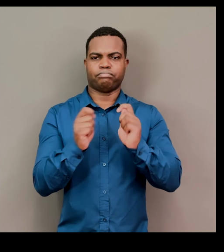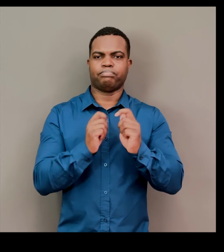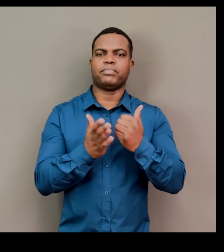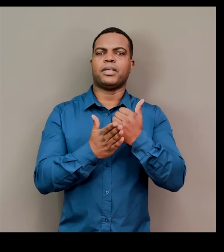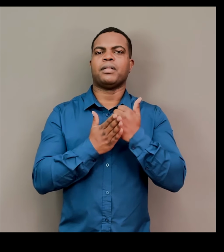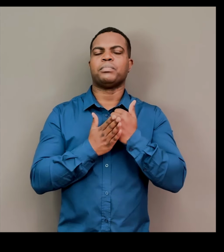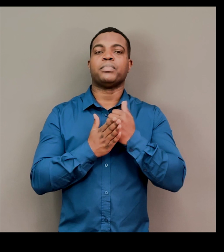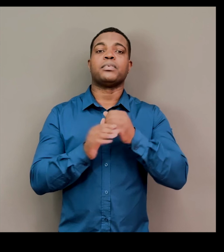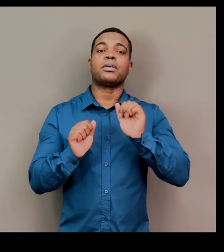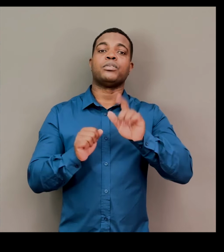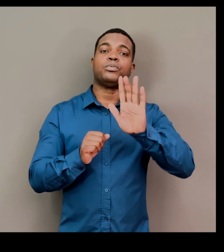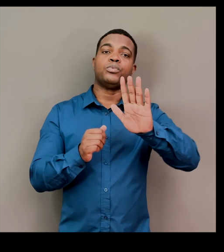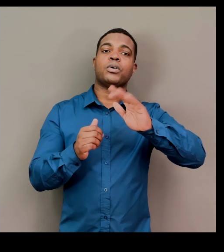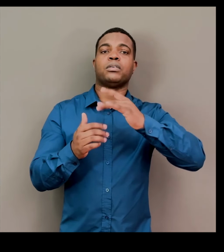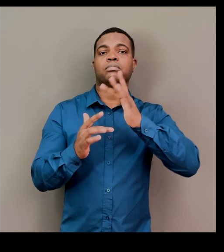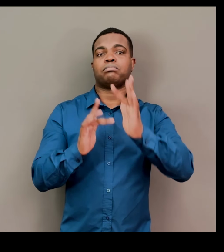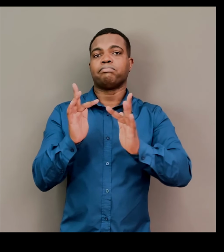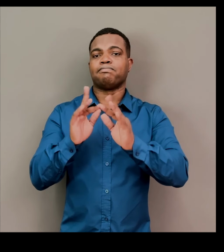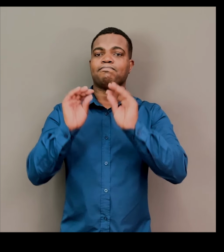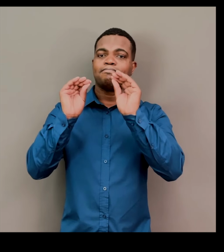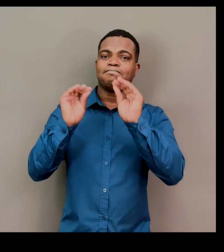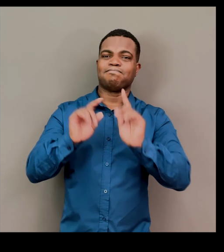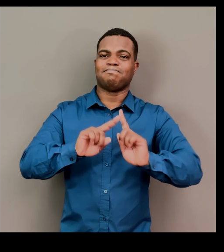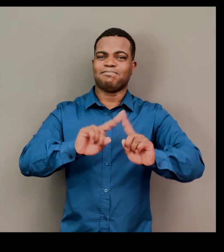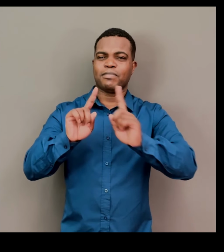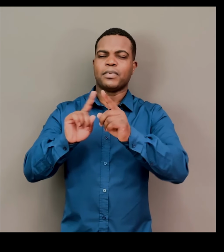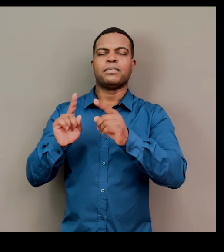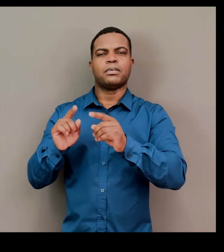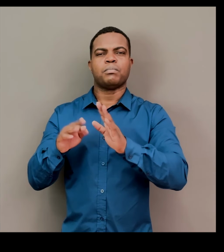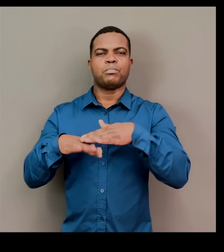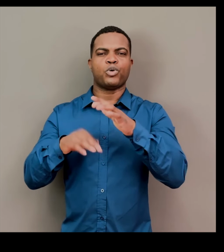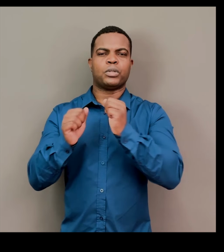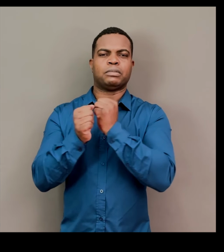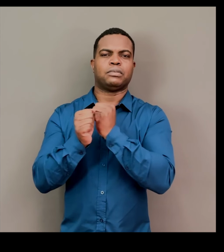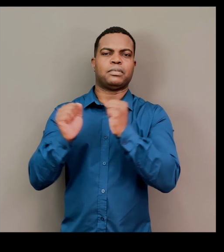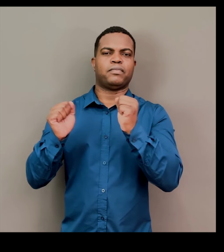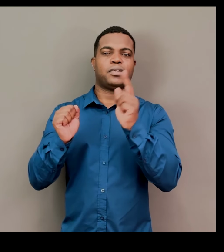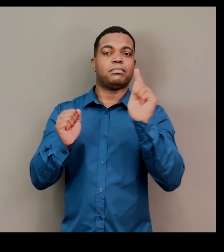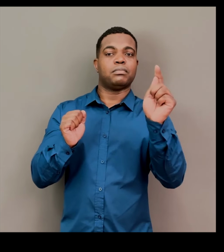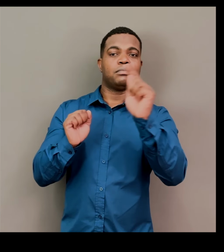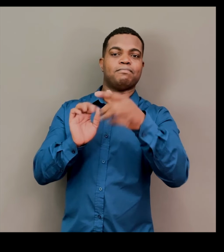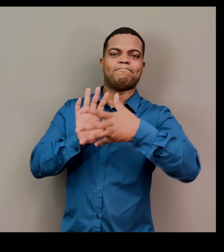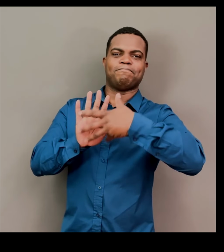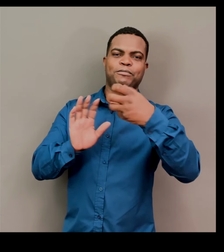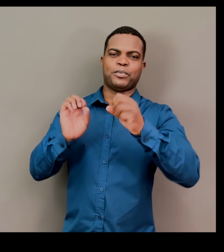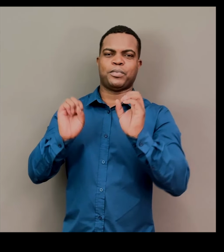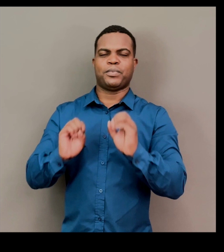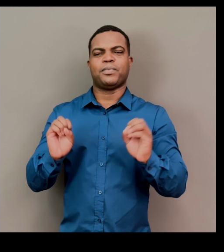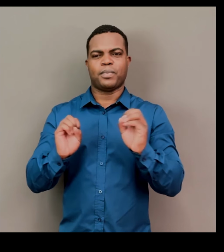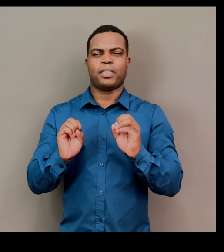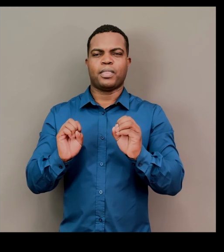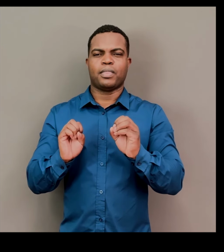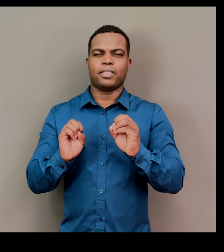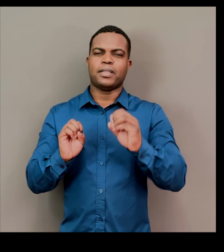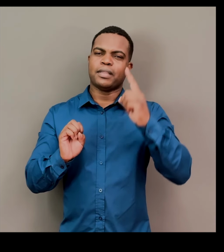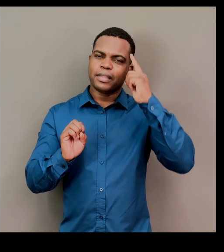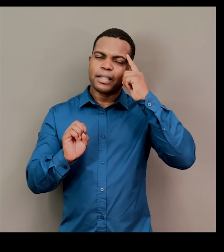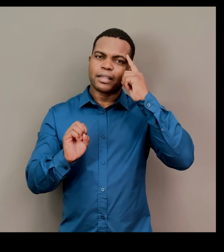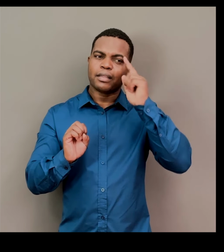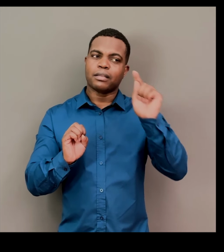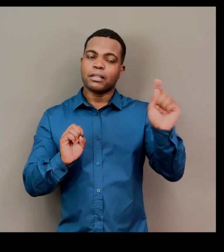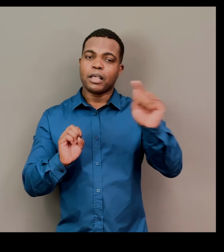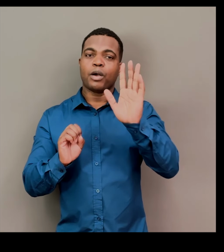do your best to keep your social media accounts secure and private, hackers and scammers find always ways to access your